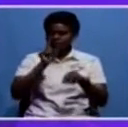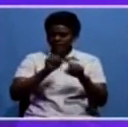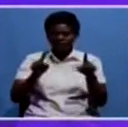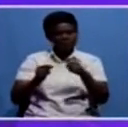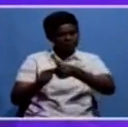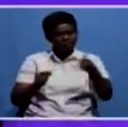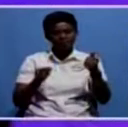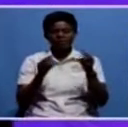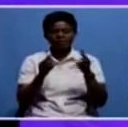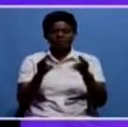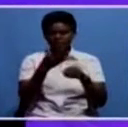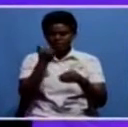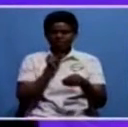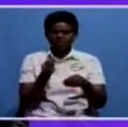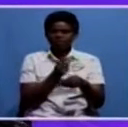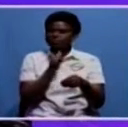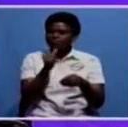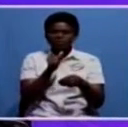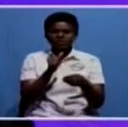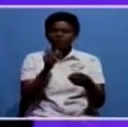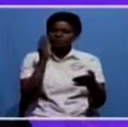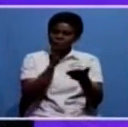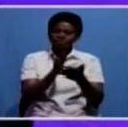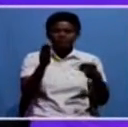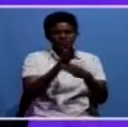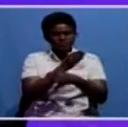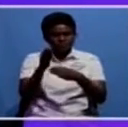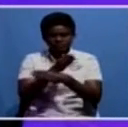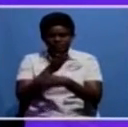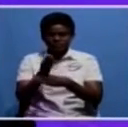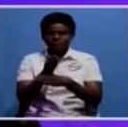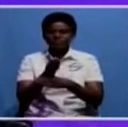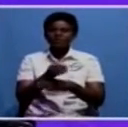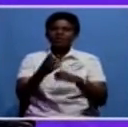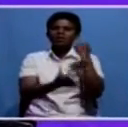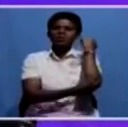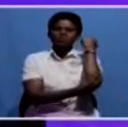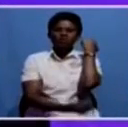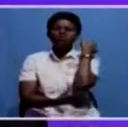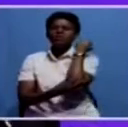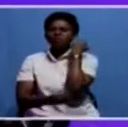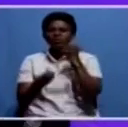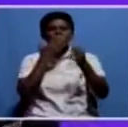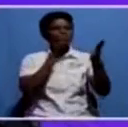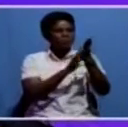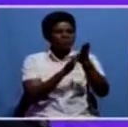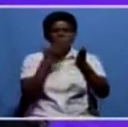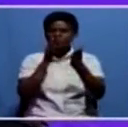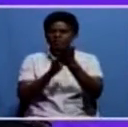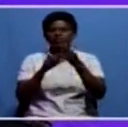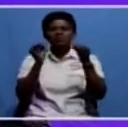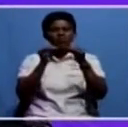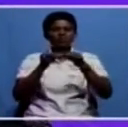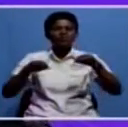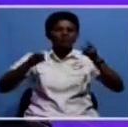other side, let us not hamper entrepreneurship. Let us not glorify poverty in this country. Let us not make it difficult for